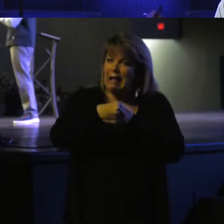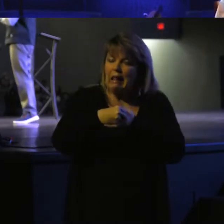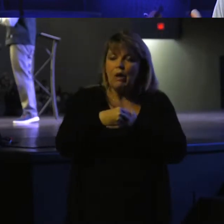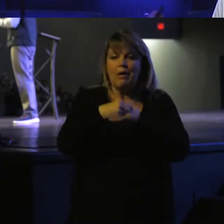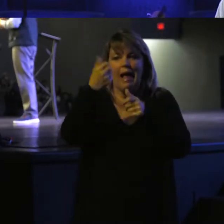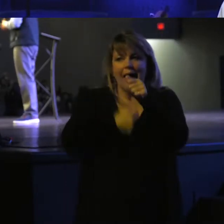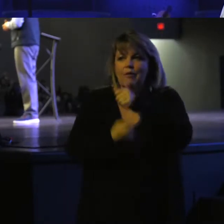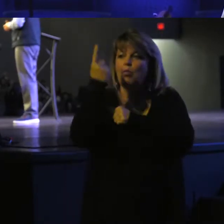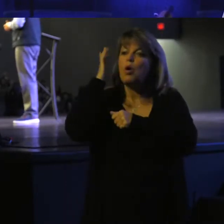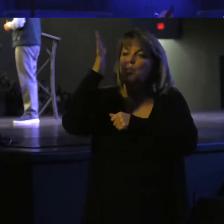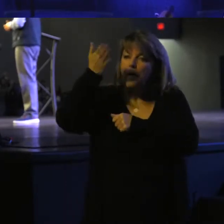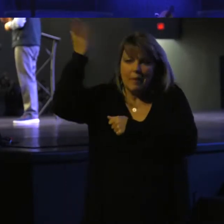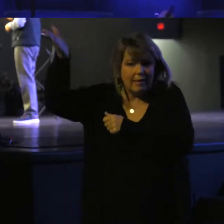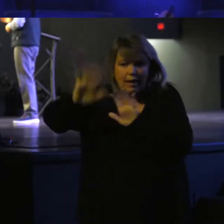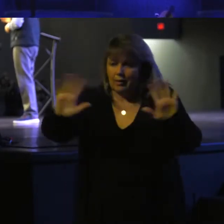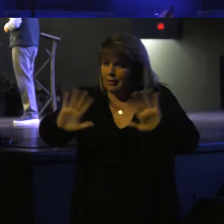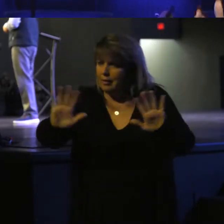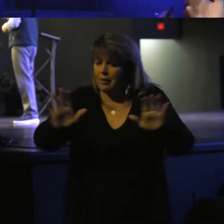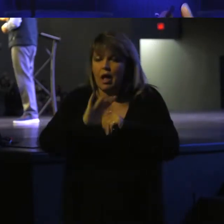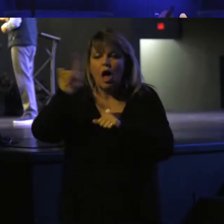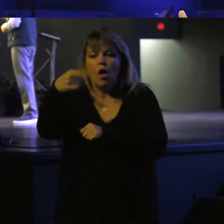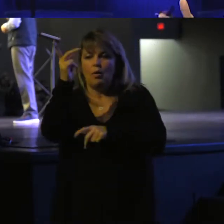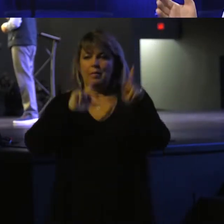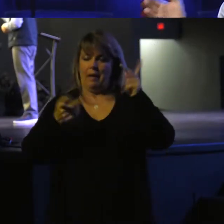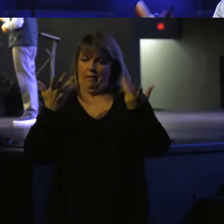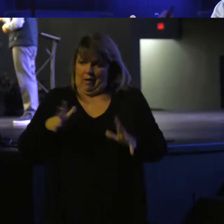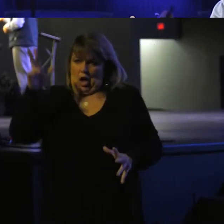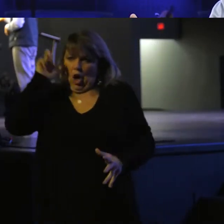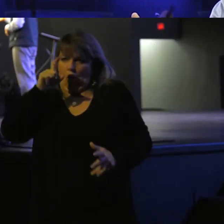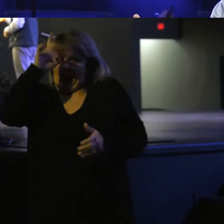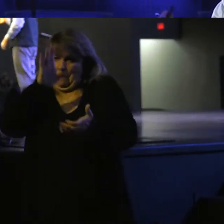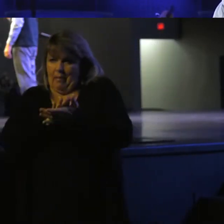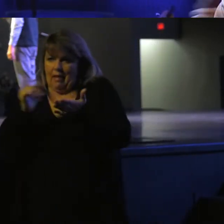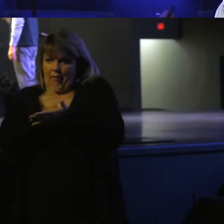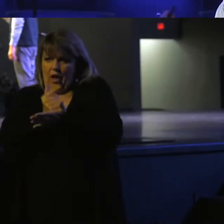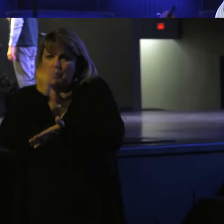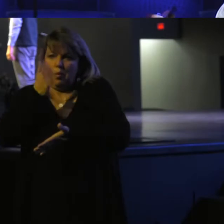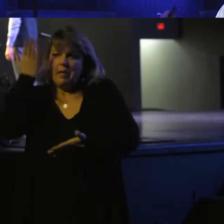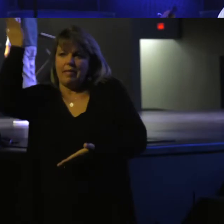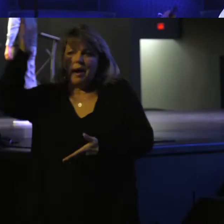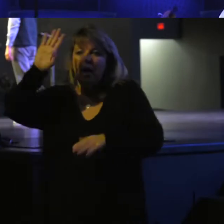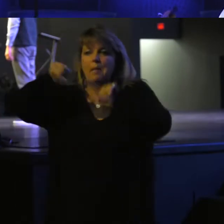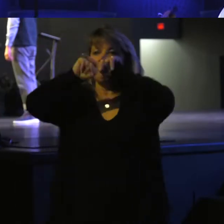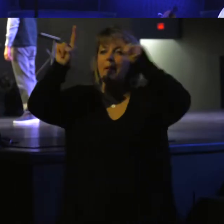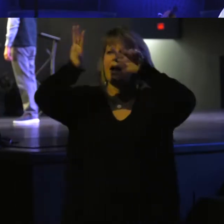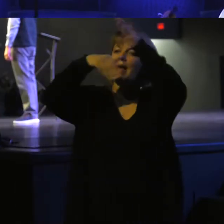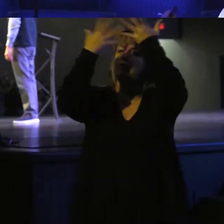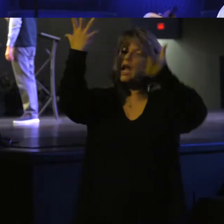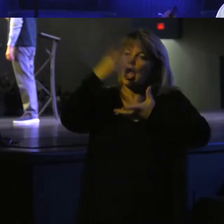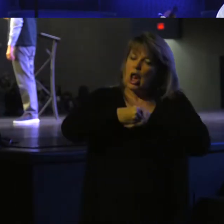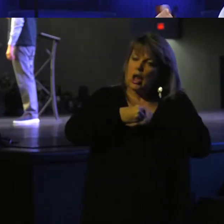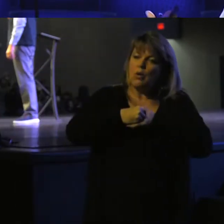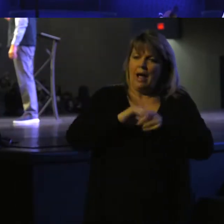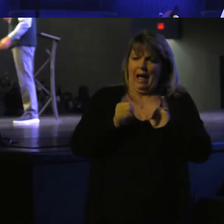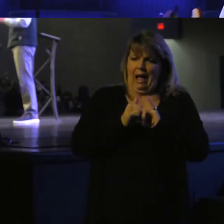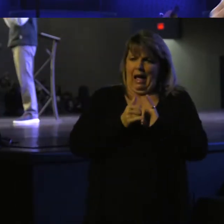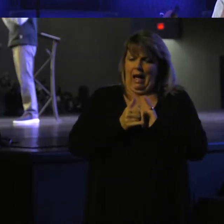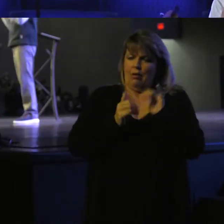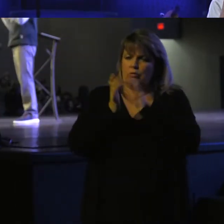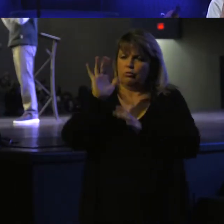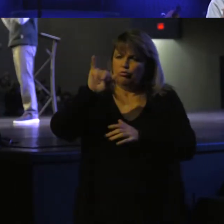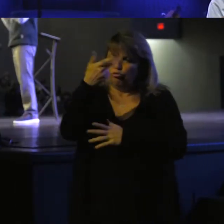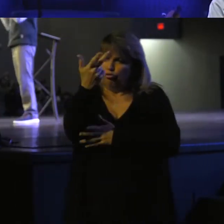that everyone is going to be there. Only those who have heard and believe the gospel will be there. But heaven is inclusive in the sense that, as